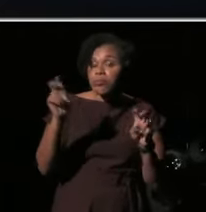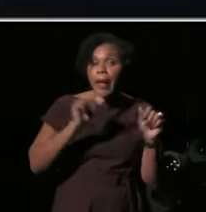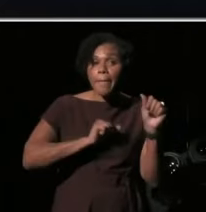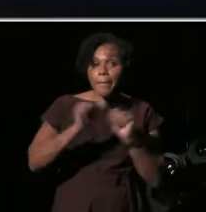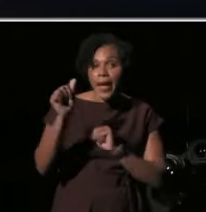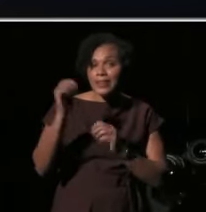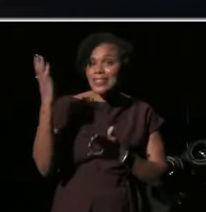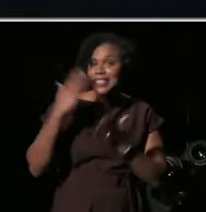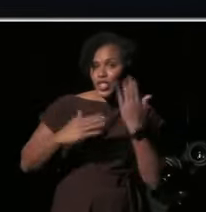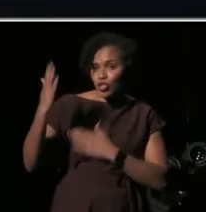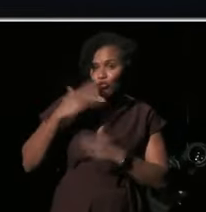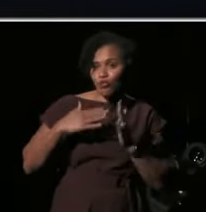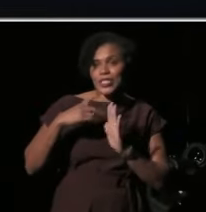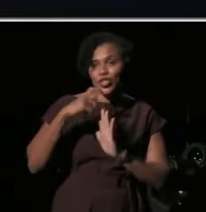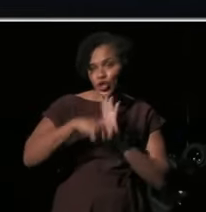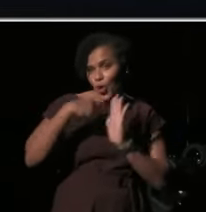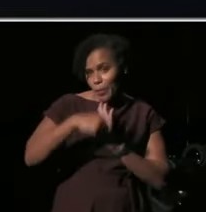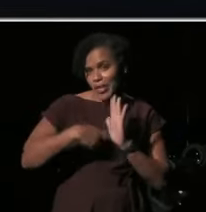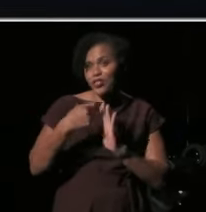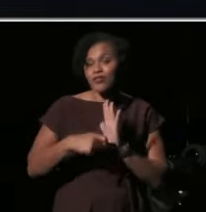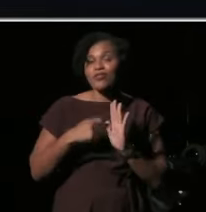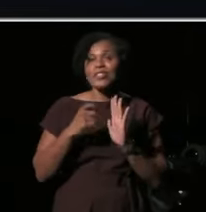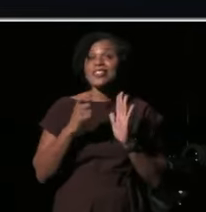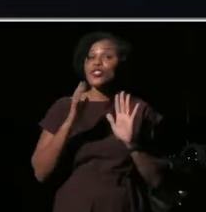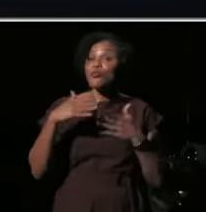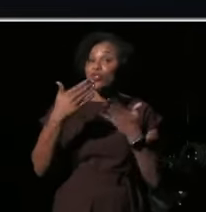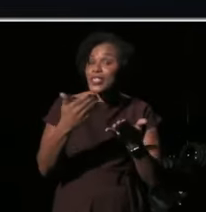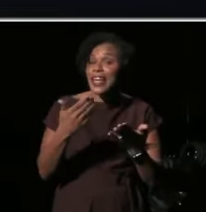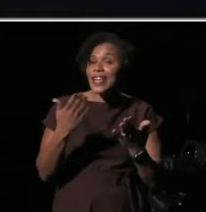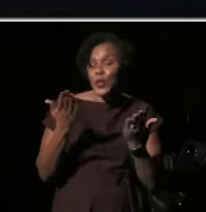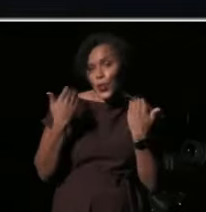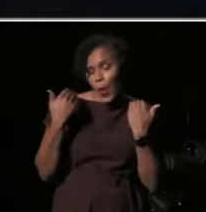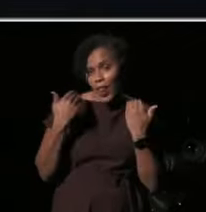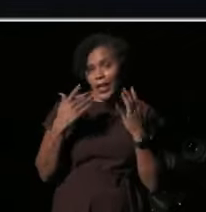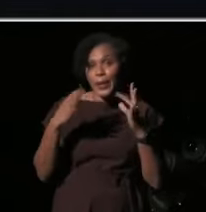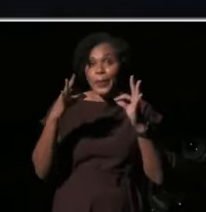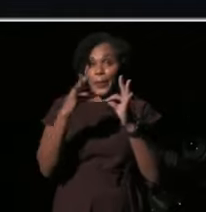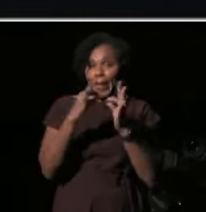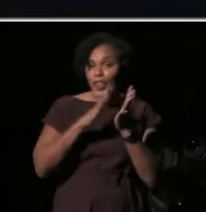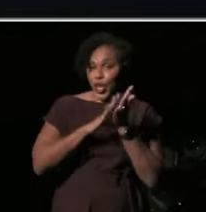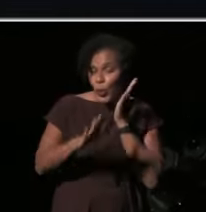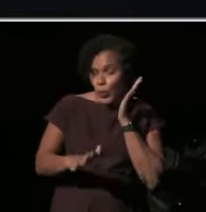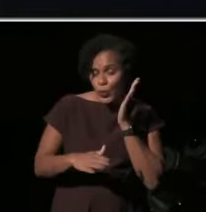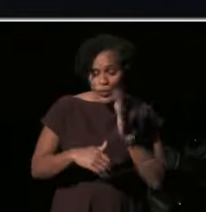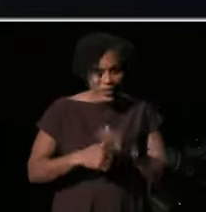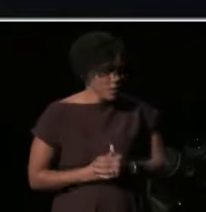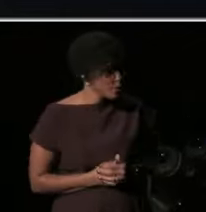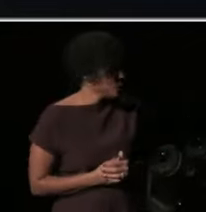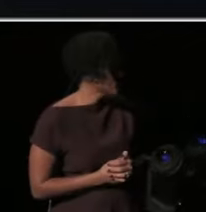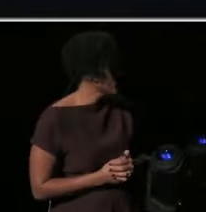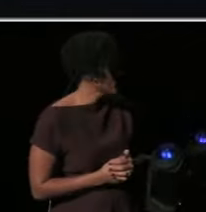Best History Documentary. And to present it, please welcome Bethany Hughes.